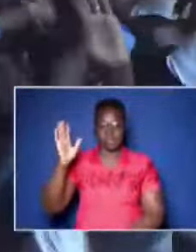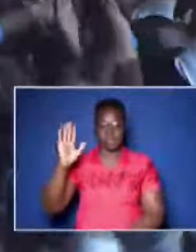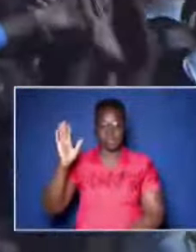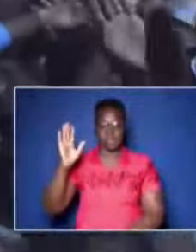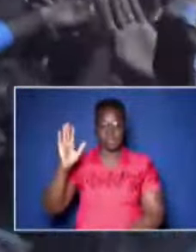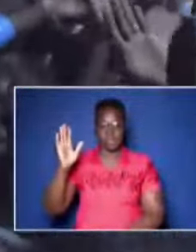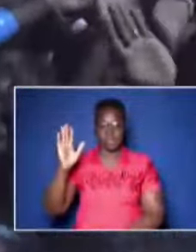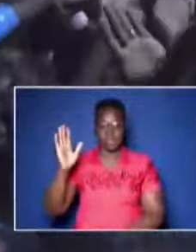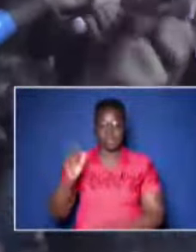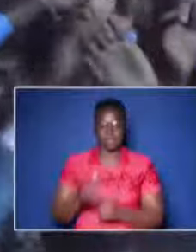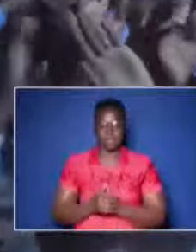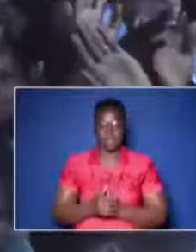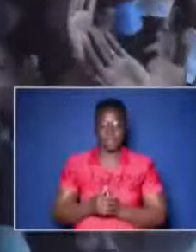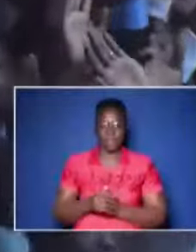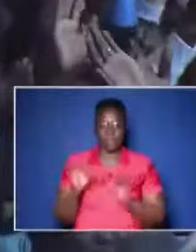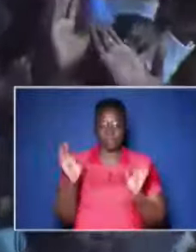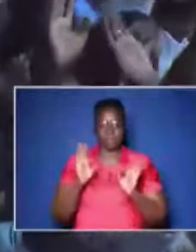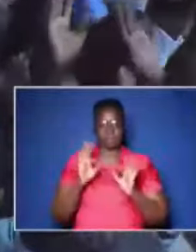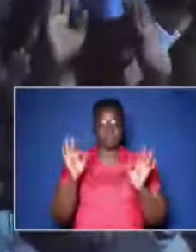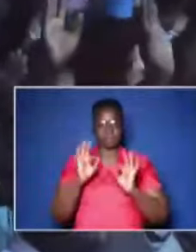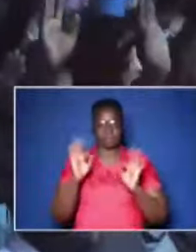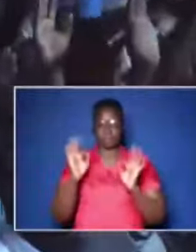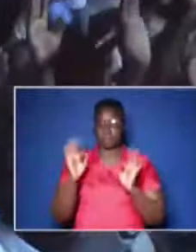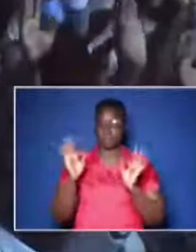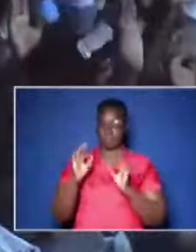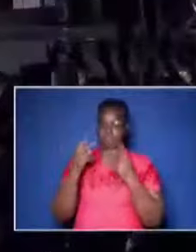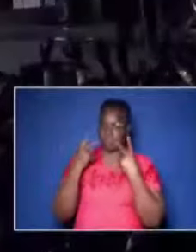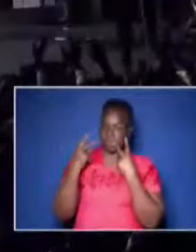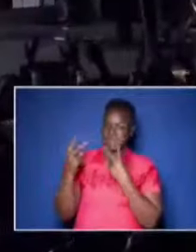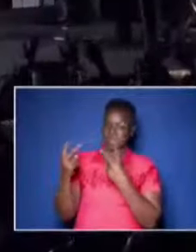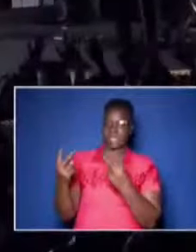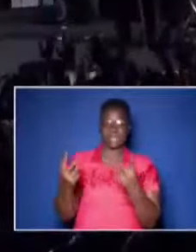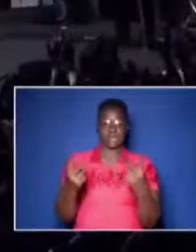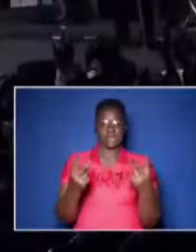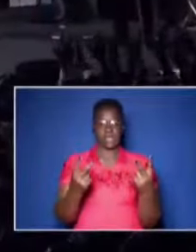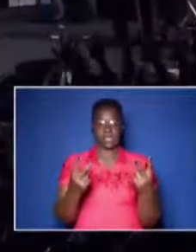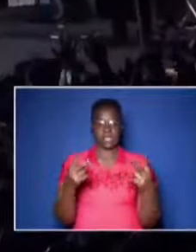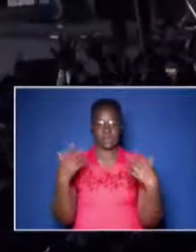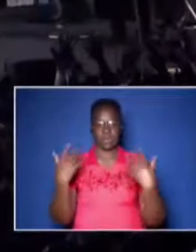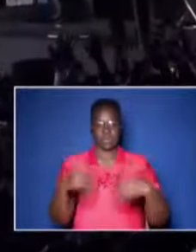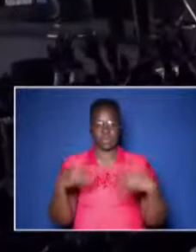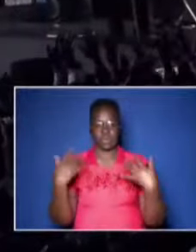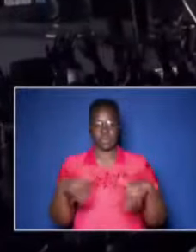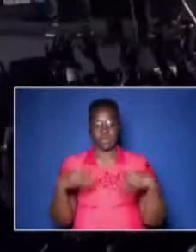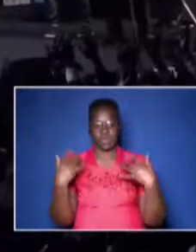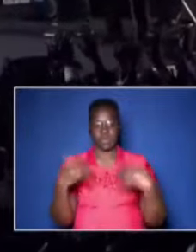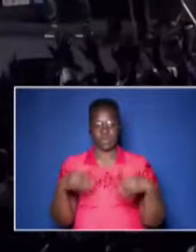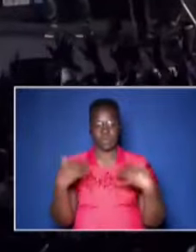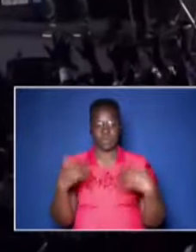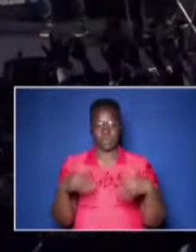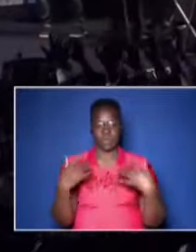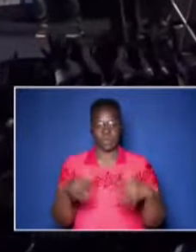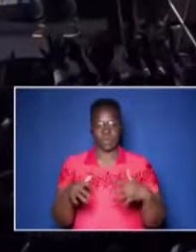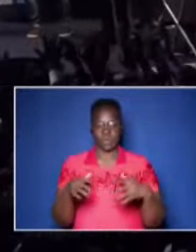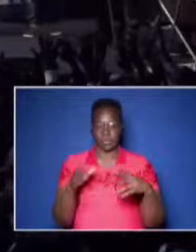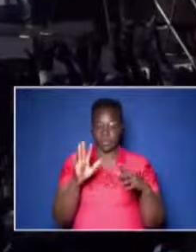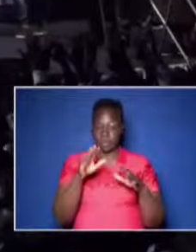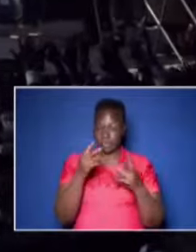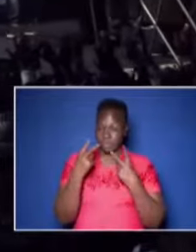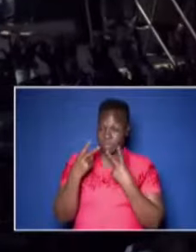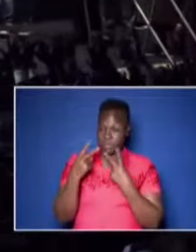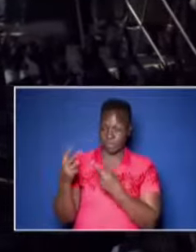wave I can't believe it look at them running there have you you